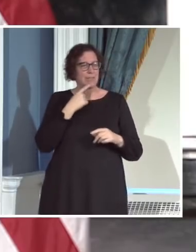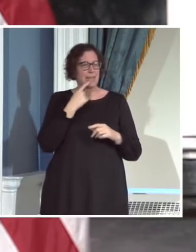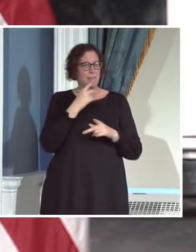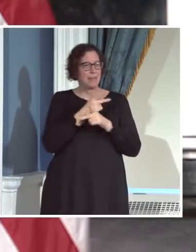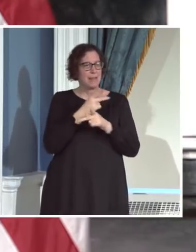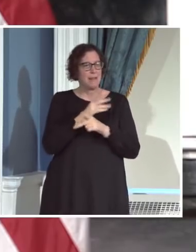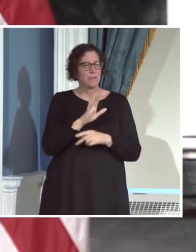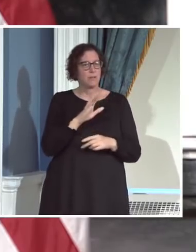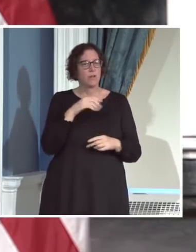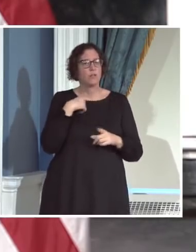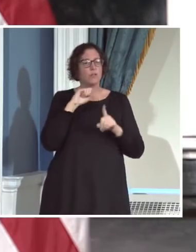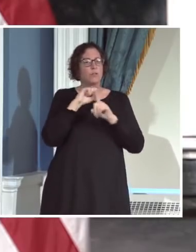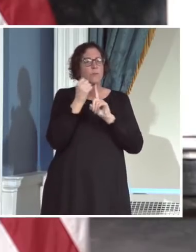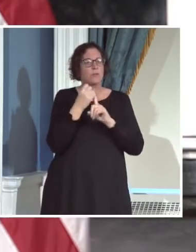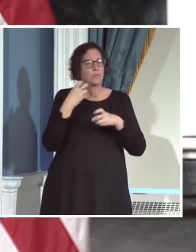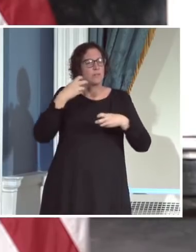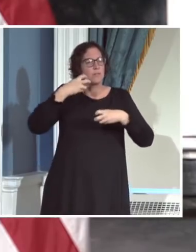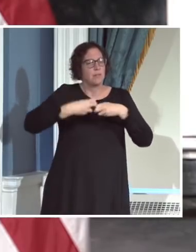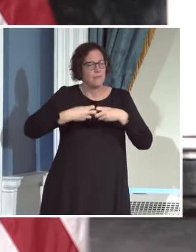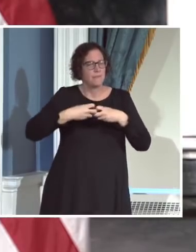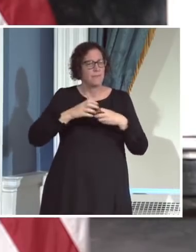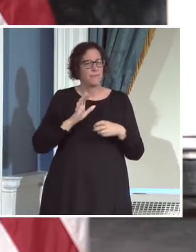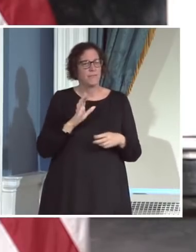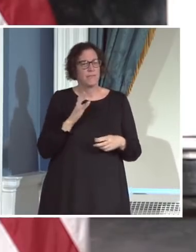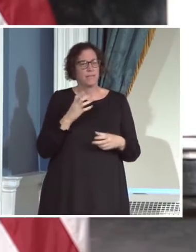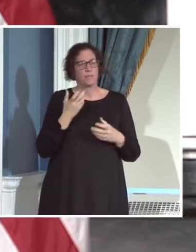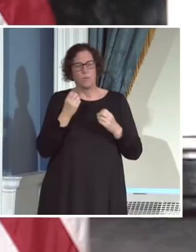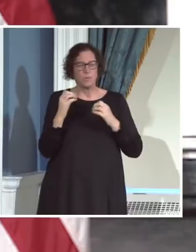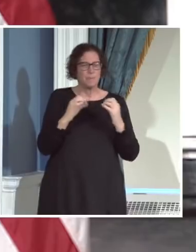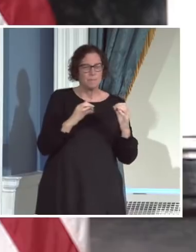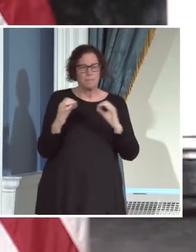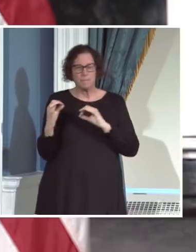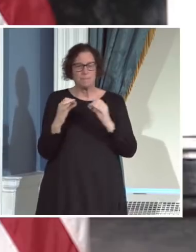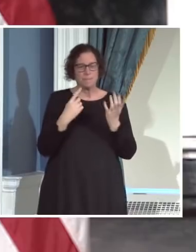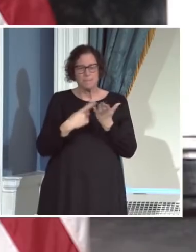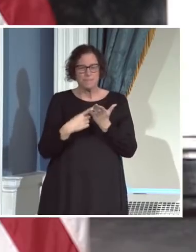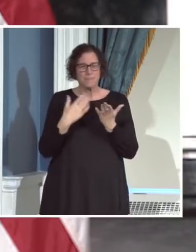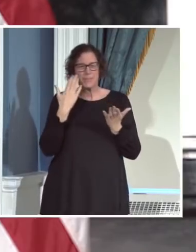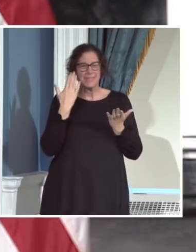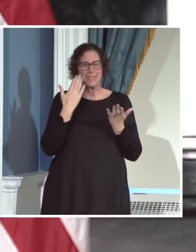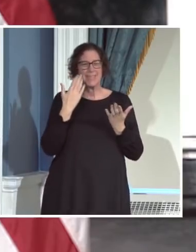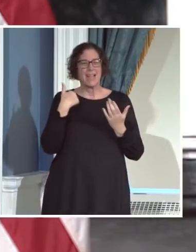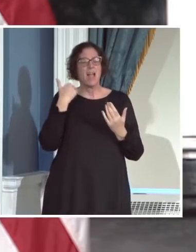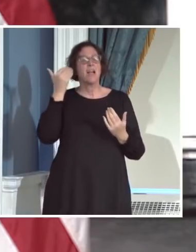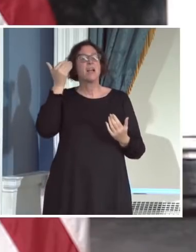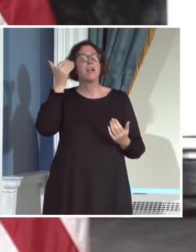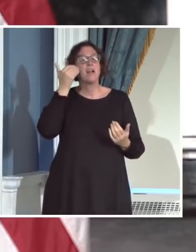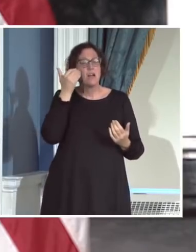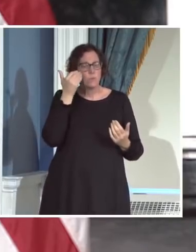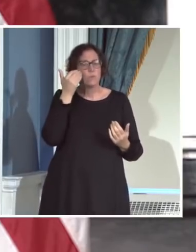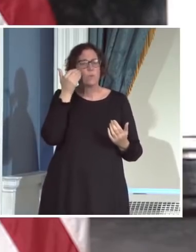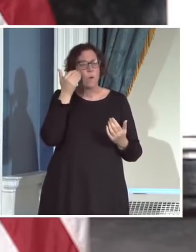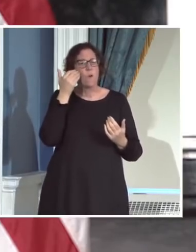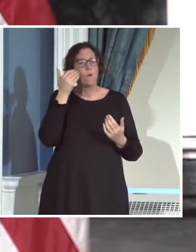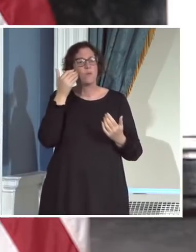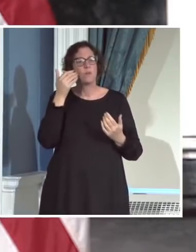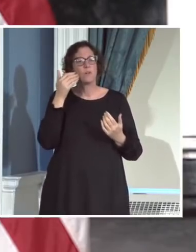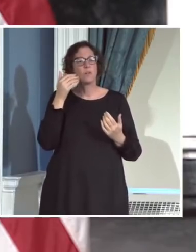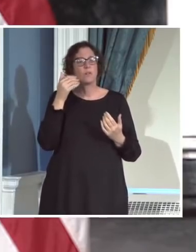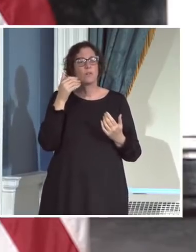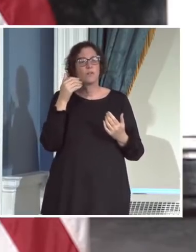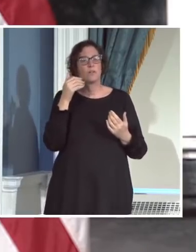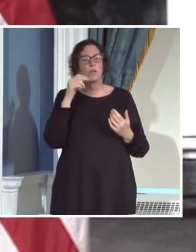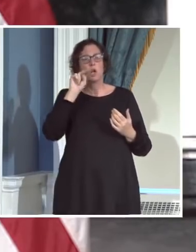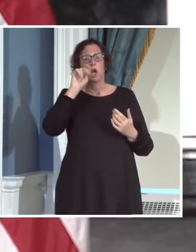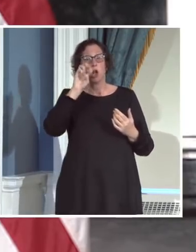know the media has to ask tough questions and ensure that all the concerns of the public are being